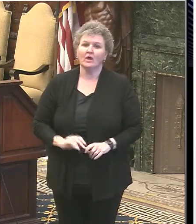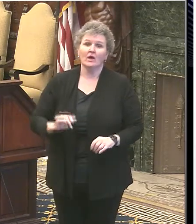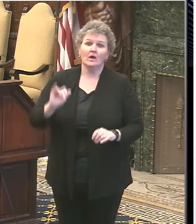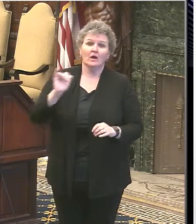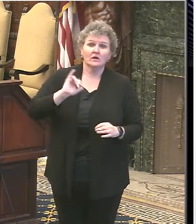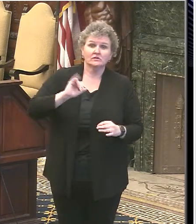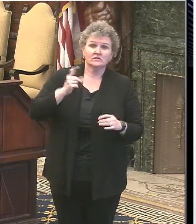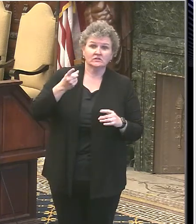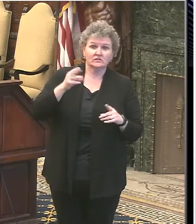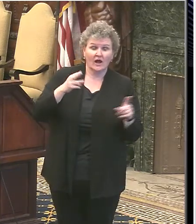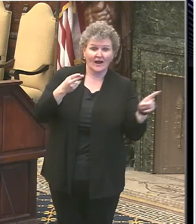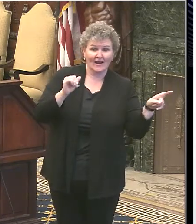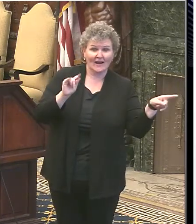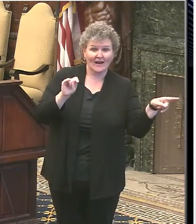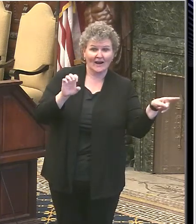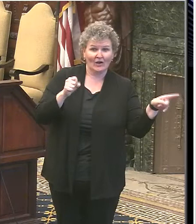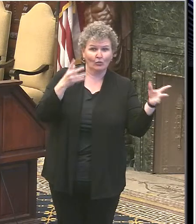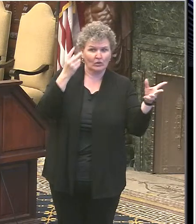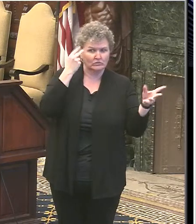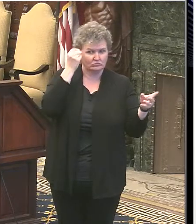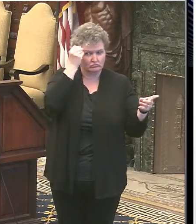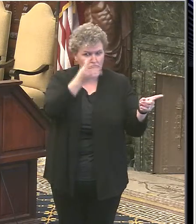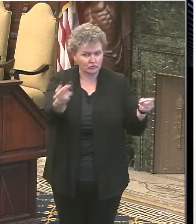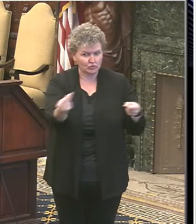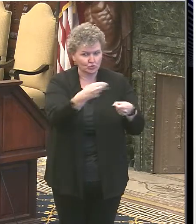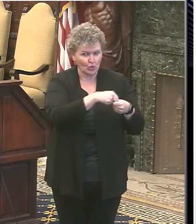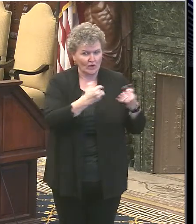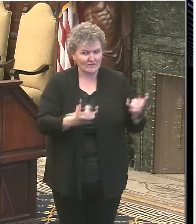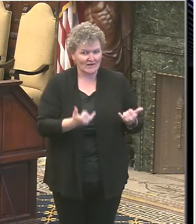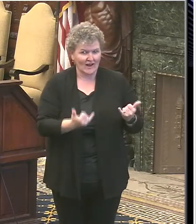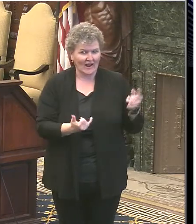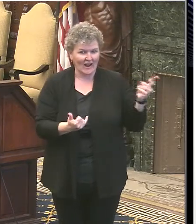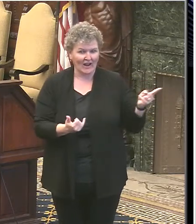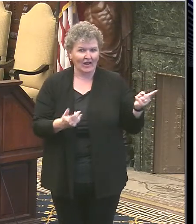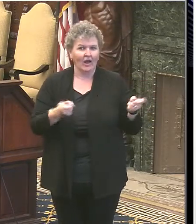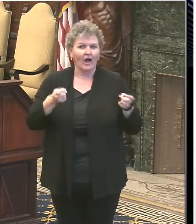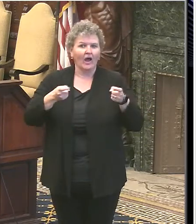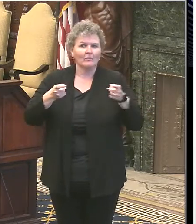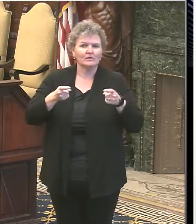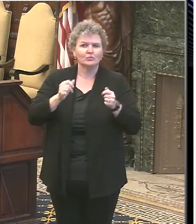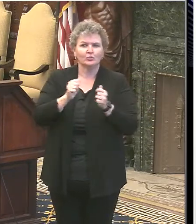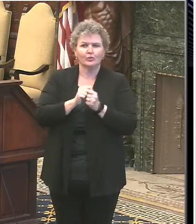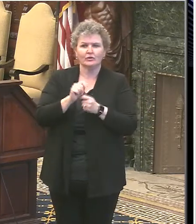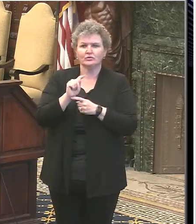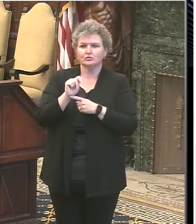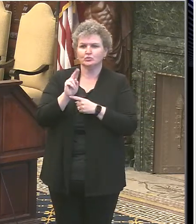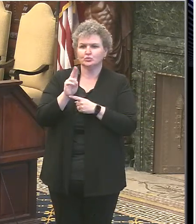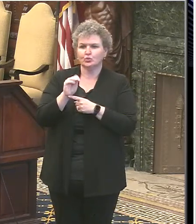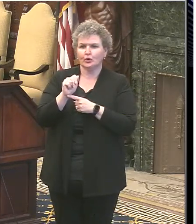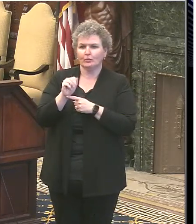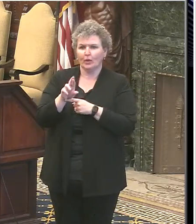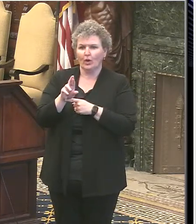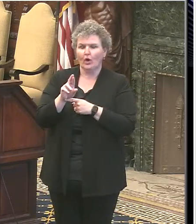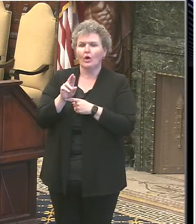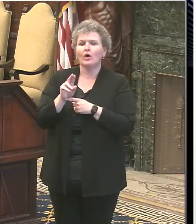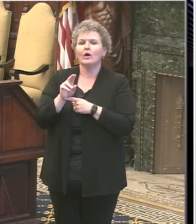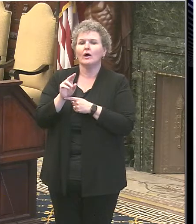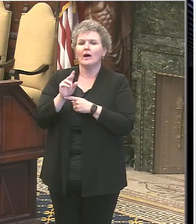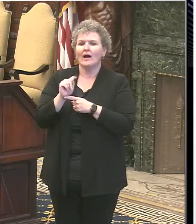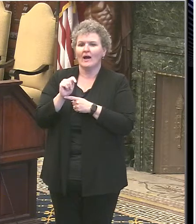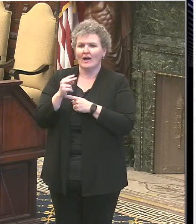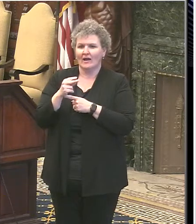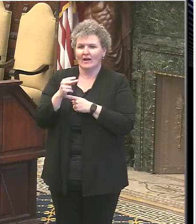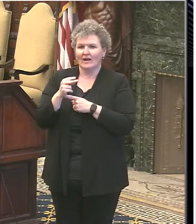Dr. Haidt, we are today by Managing Director Tumar Alexander. And as the mayor mentioned, joining us for